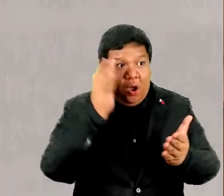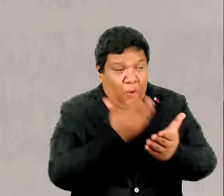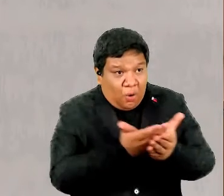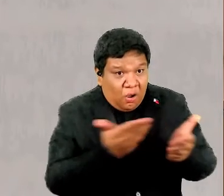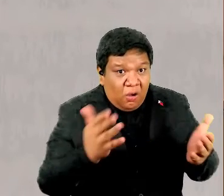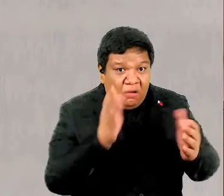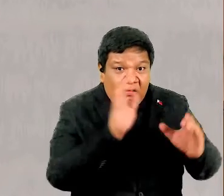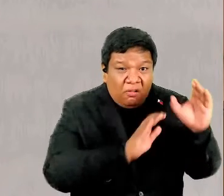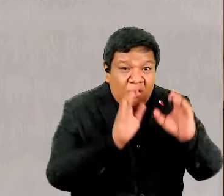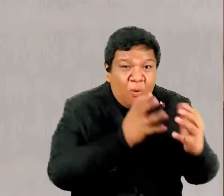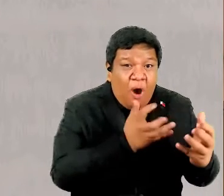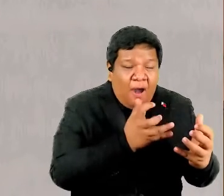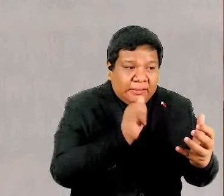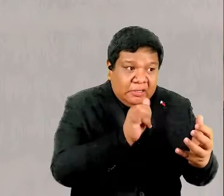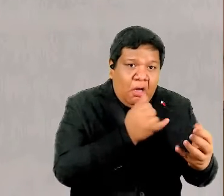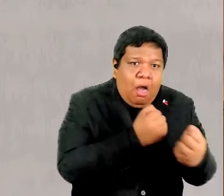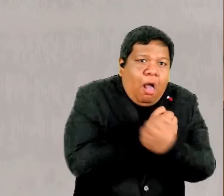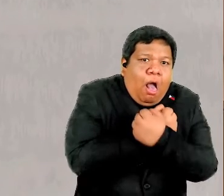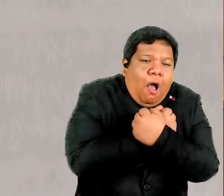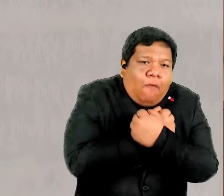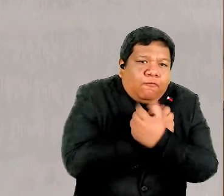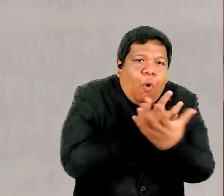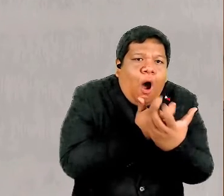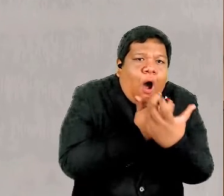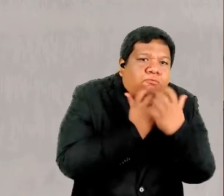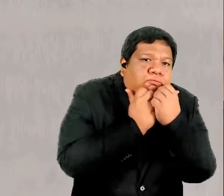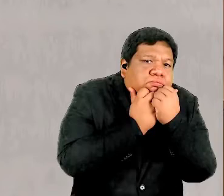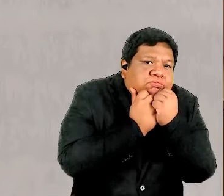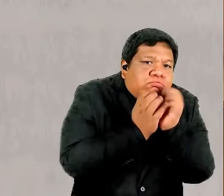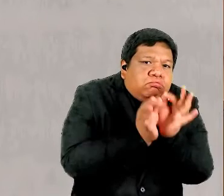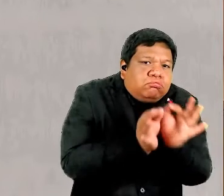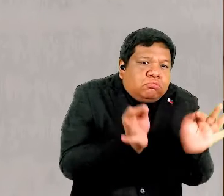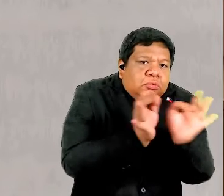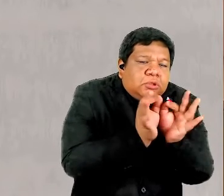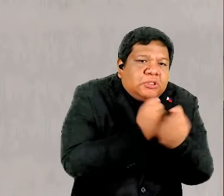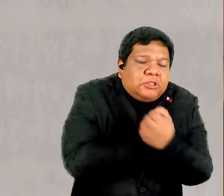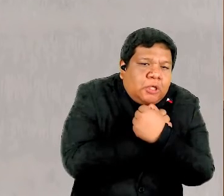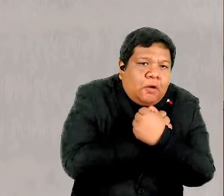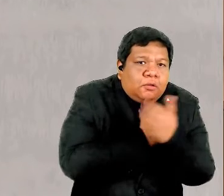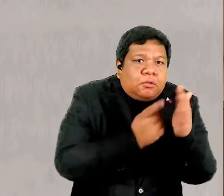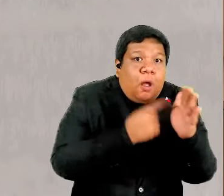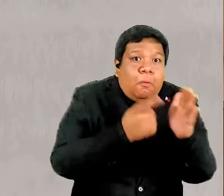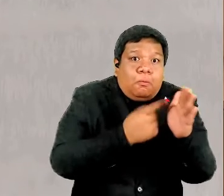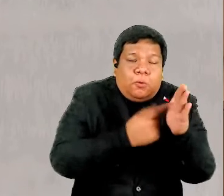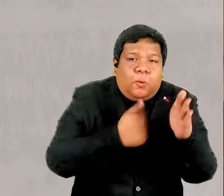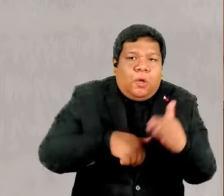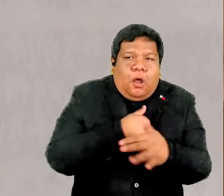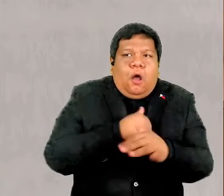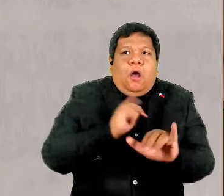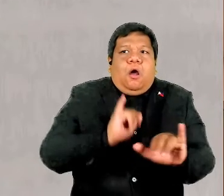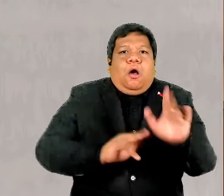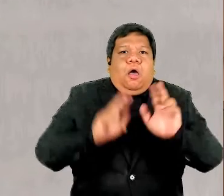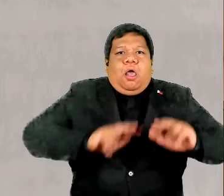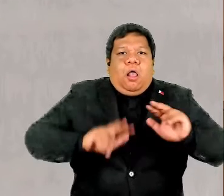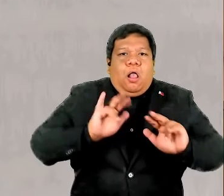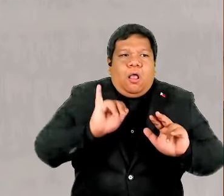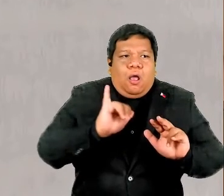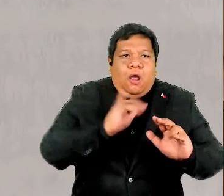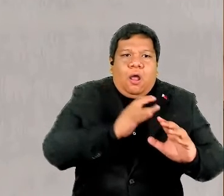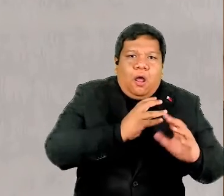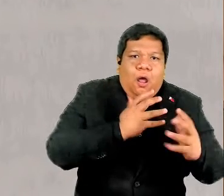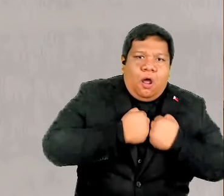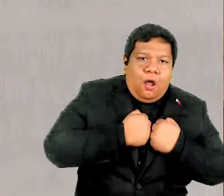bagay na hinahanap mo, minamahal mo yan eh. Pinagpapahalagahan mo yan eh. Minsan nahuhuli tayo sa mga bagay na